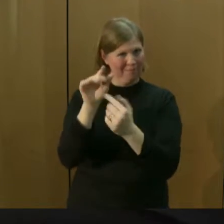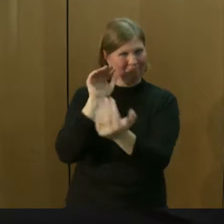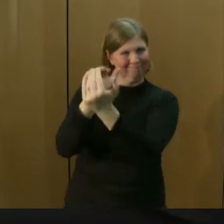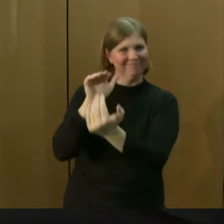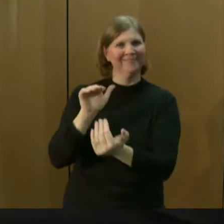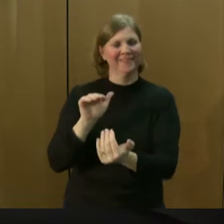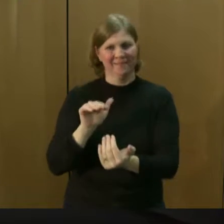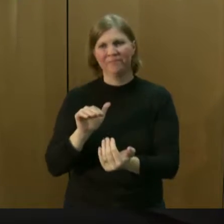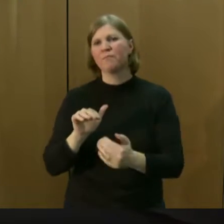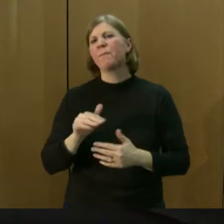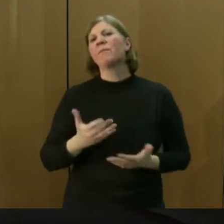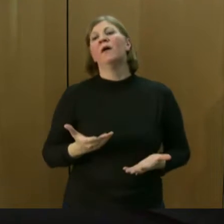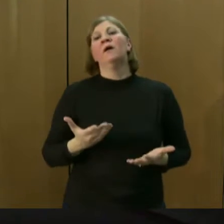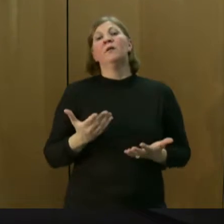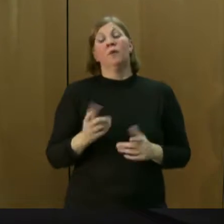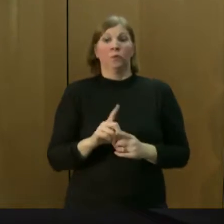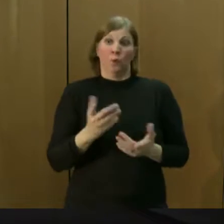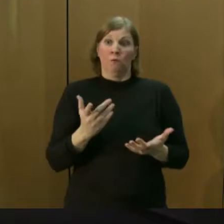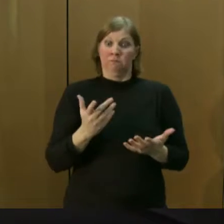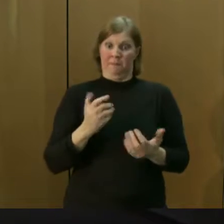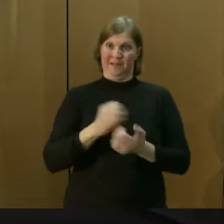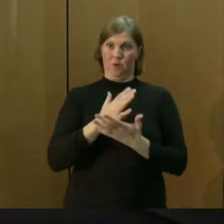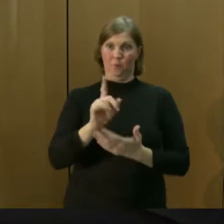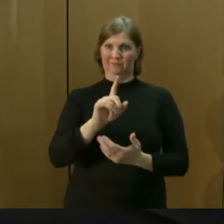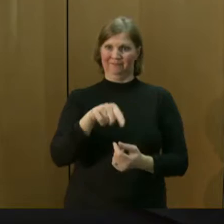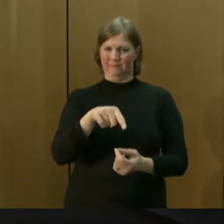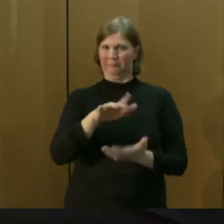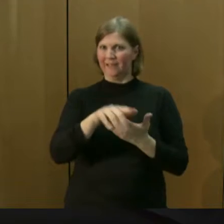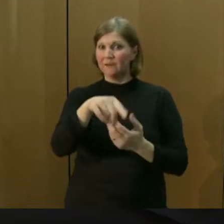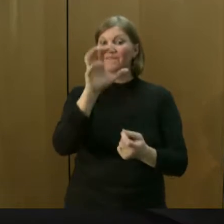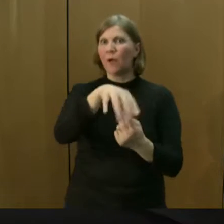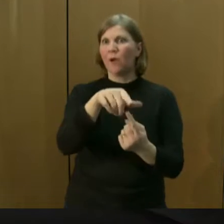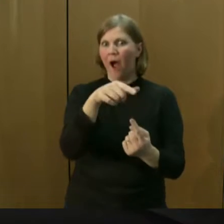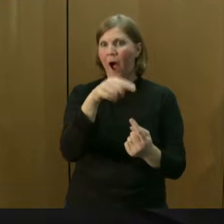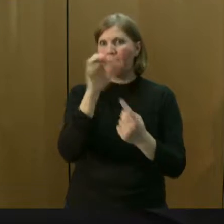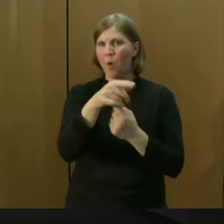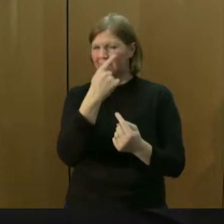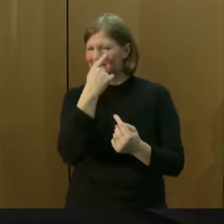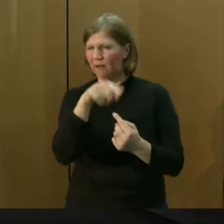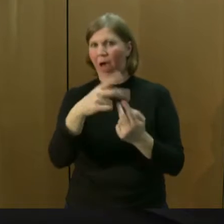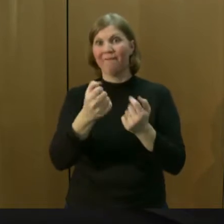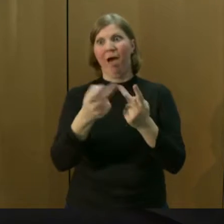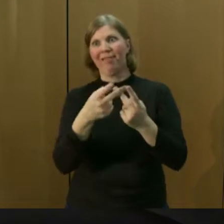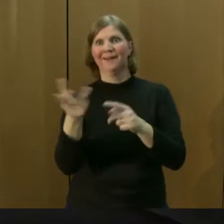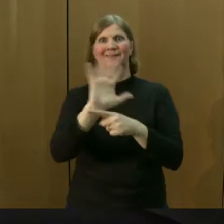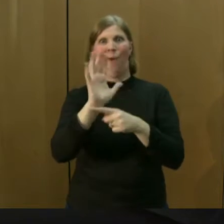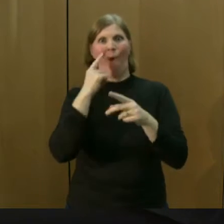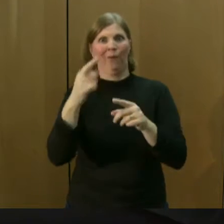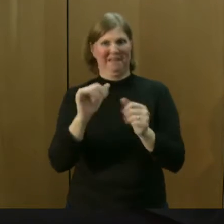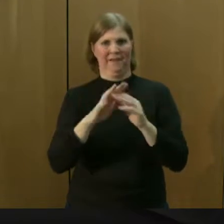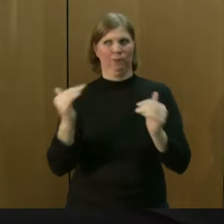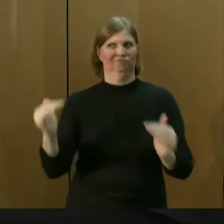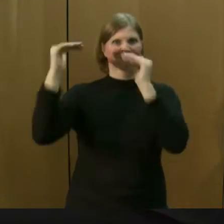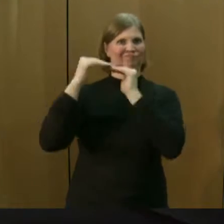artistically high quality and exciting is our number one priority, and appropriate is our number one priority, and it always is, and I